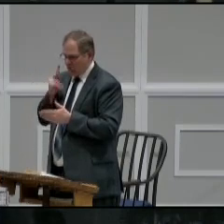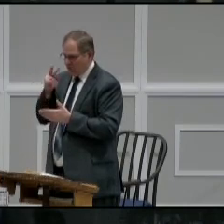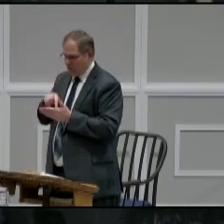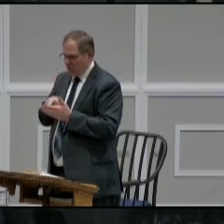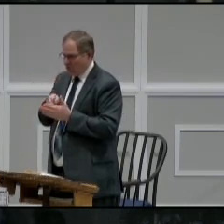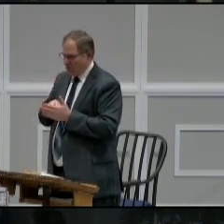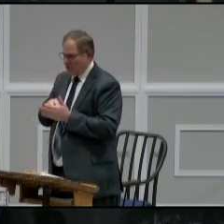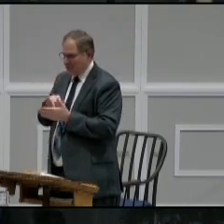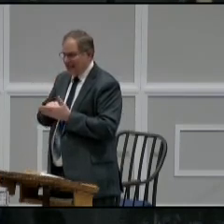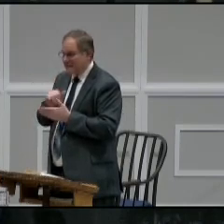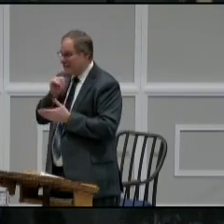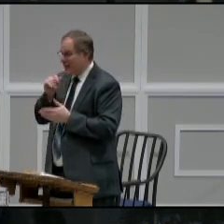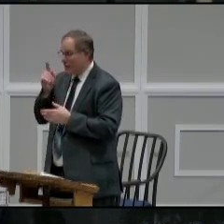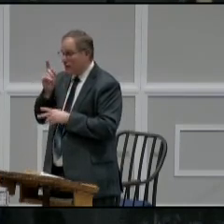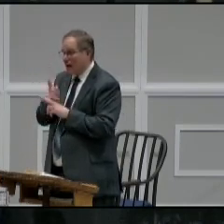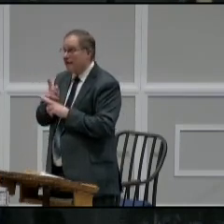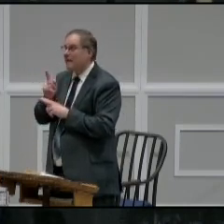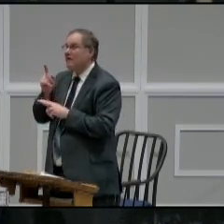that's not right.